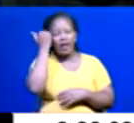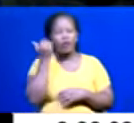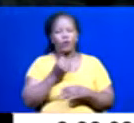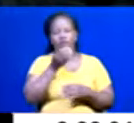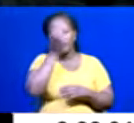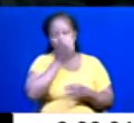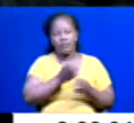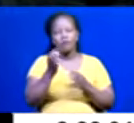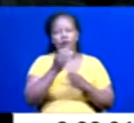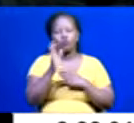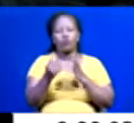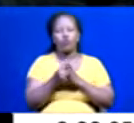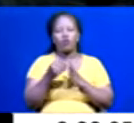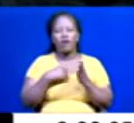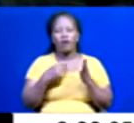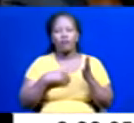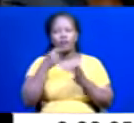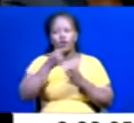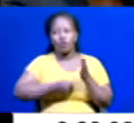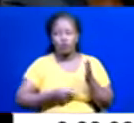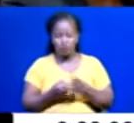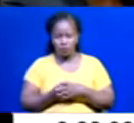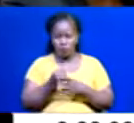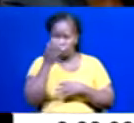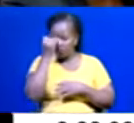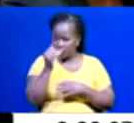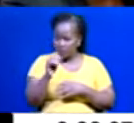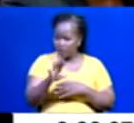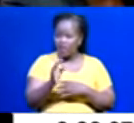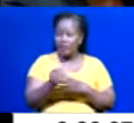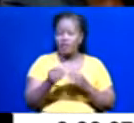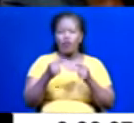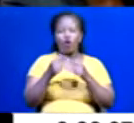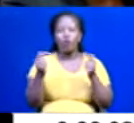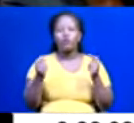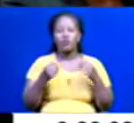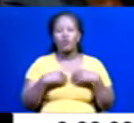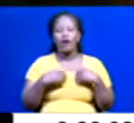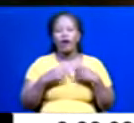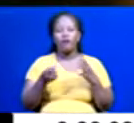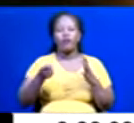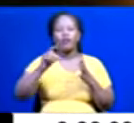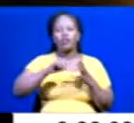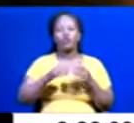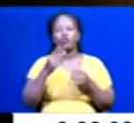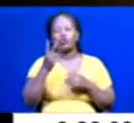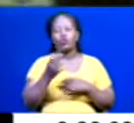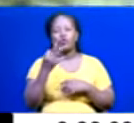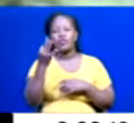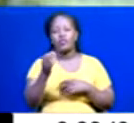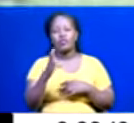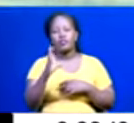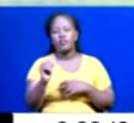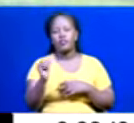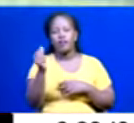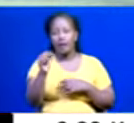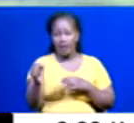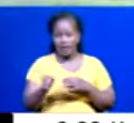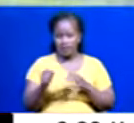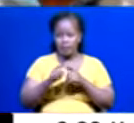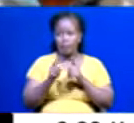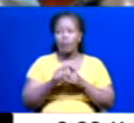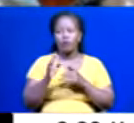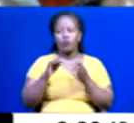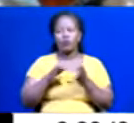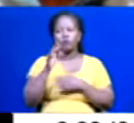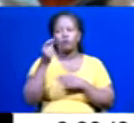with cost implications, since they are contesting the additional 23 CSs which fall under additional